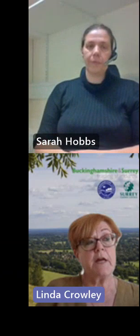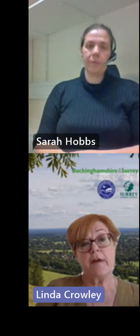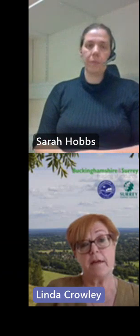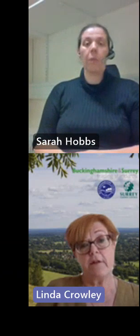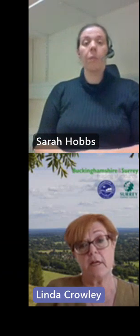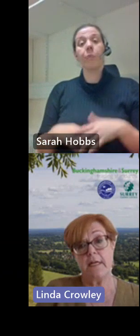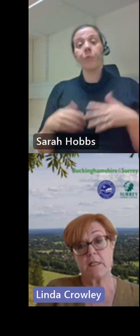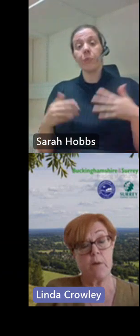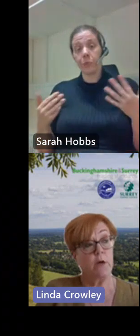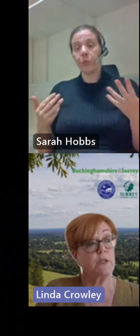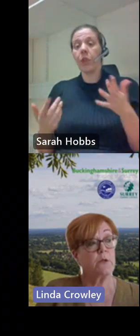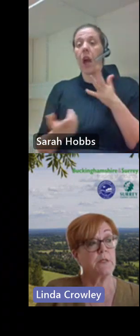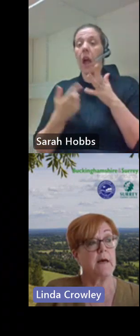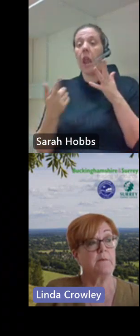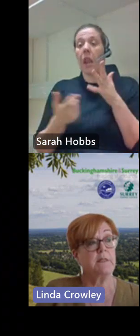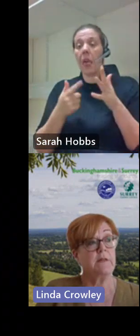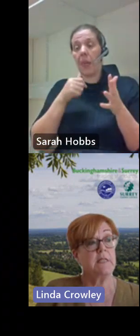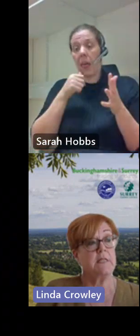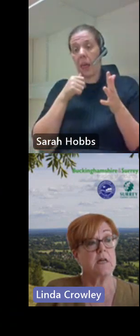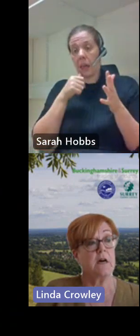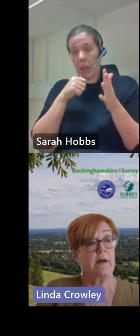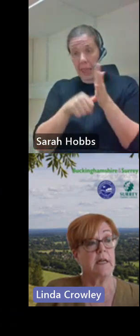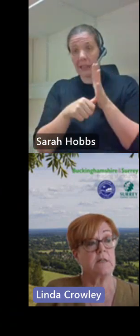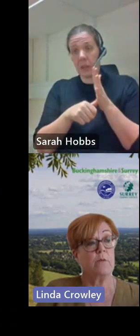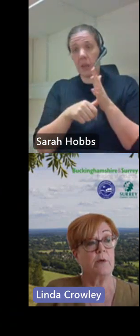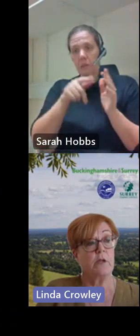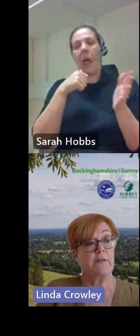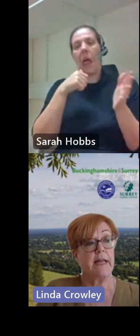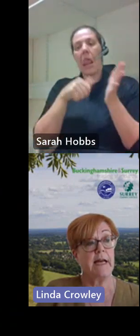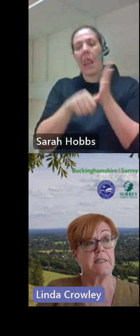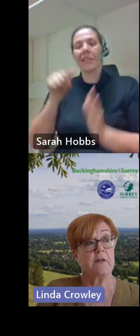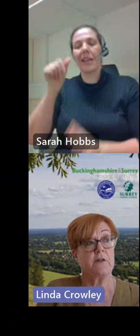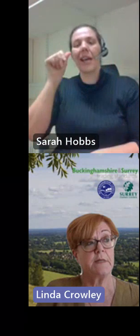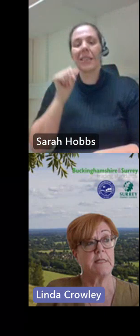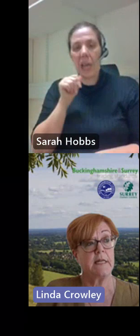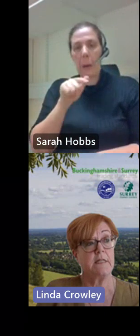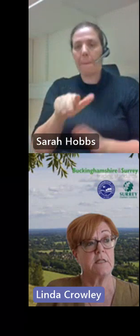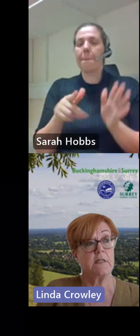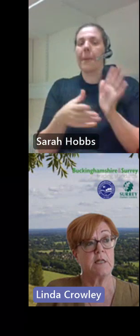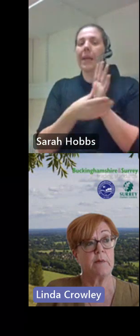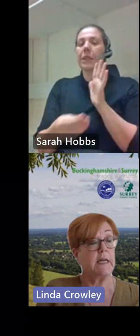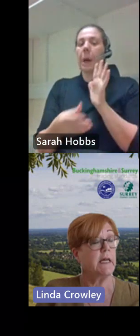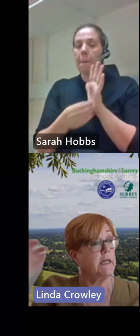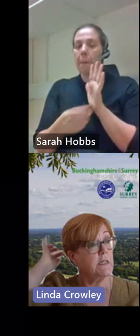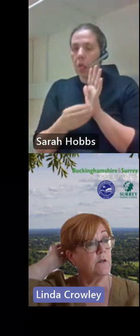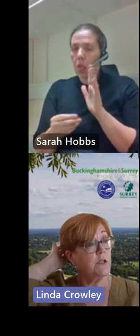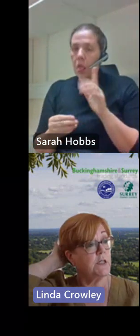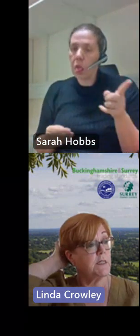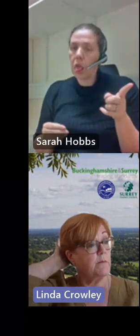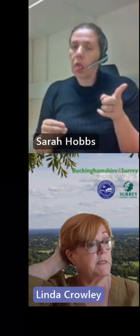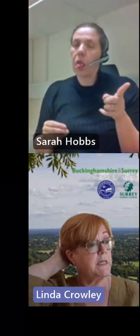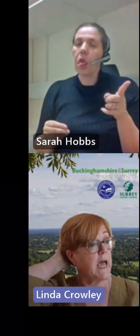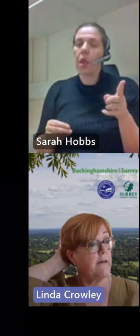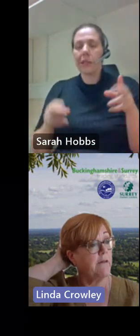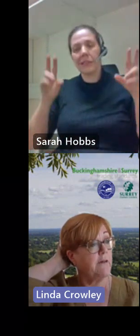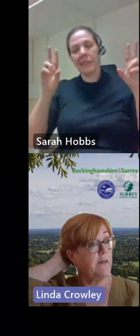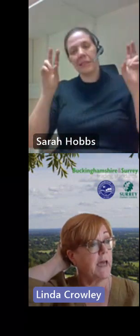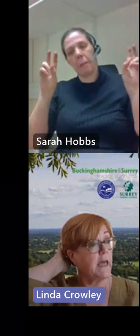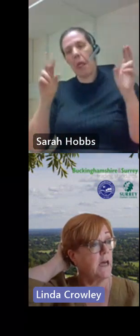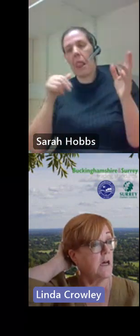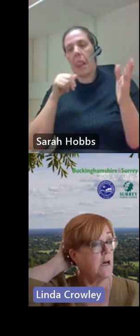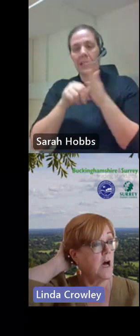So another area is the postal scams. And this is an example of a letter that was sent typically to somebody,